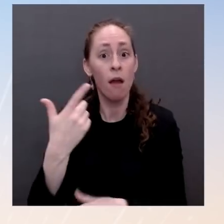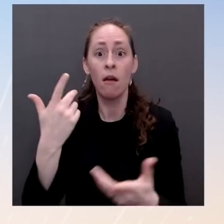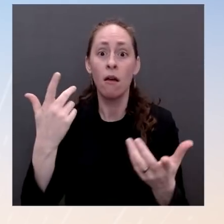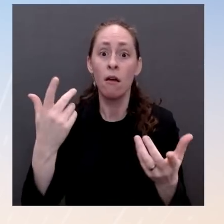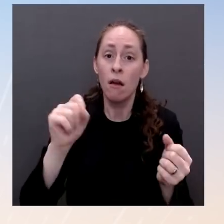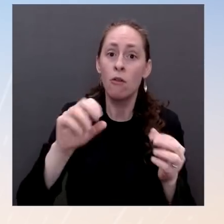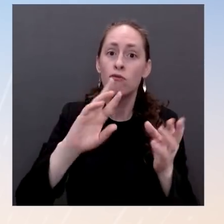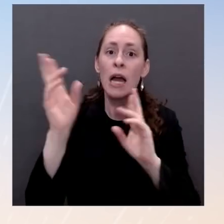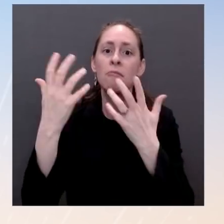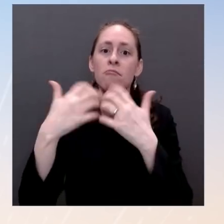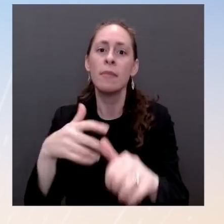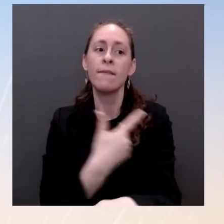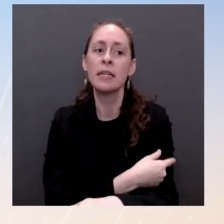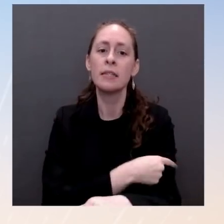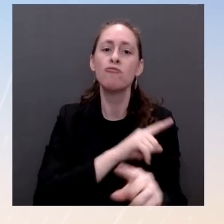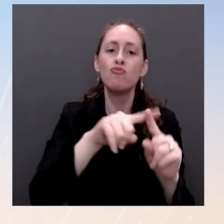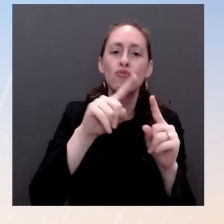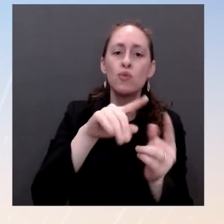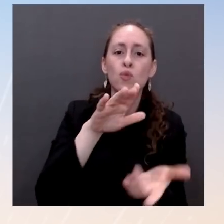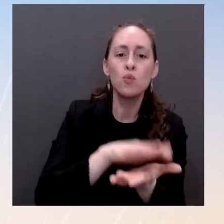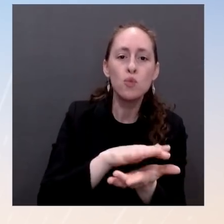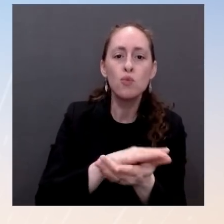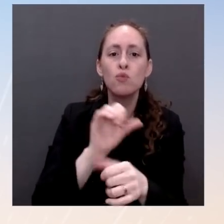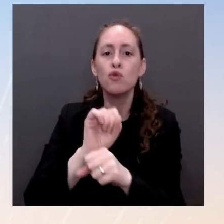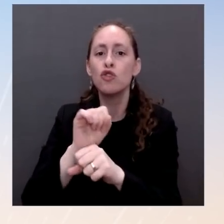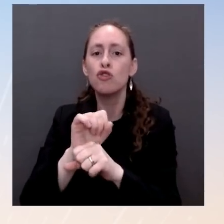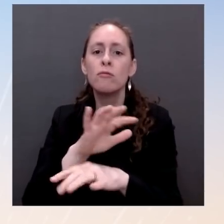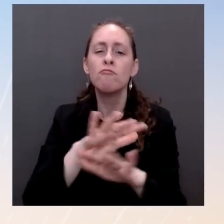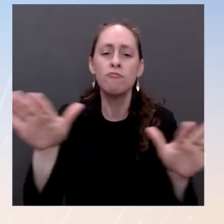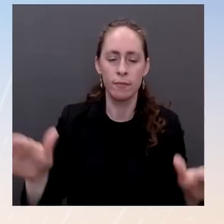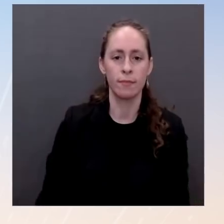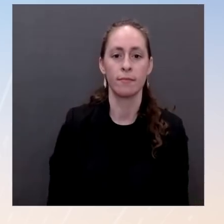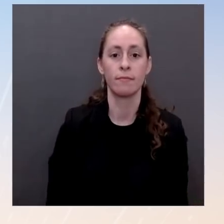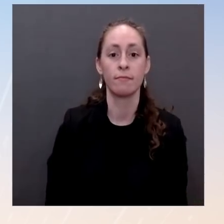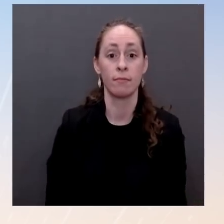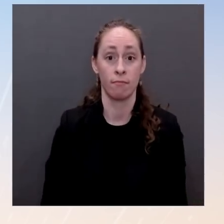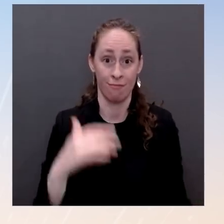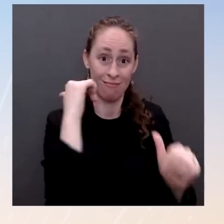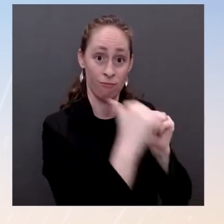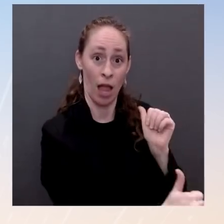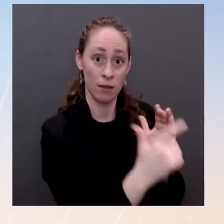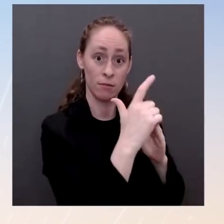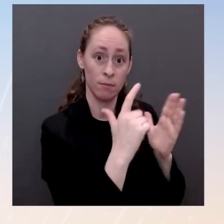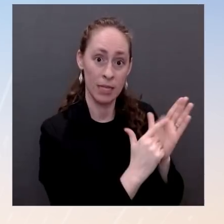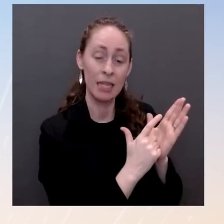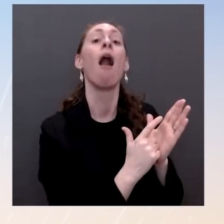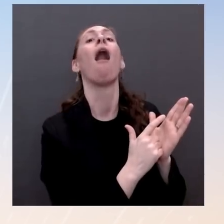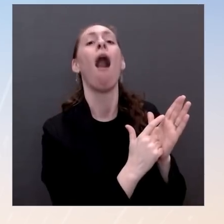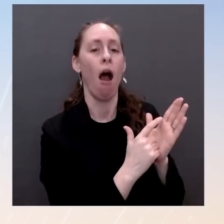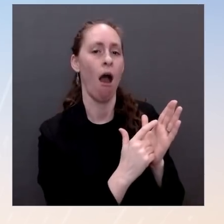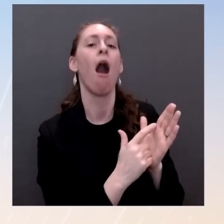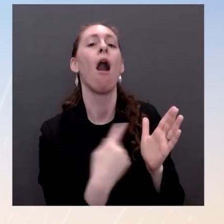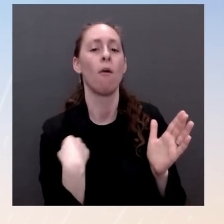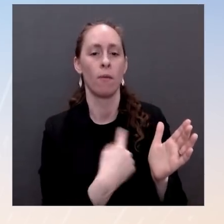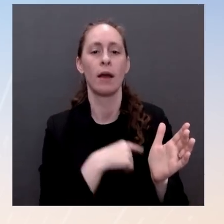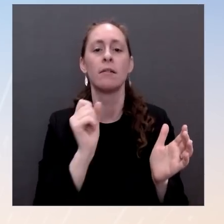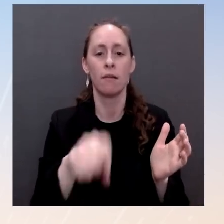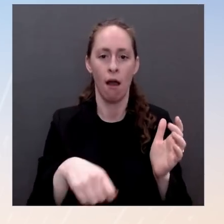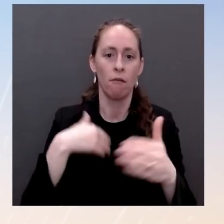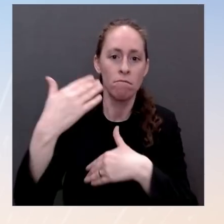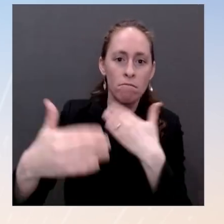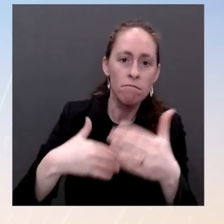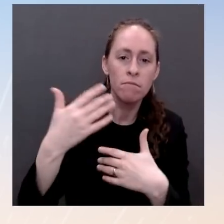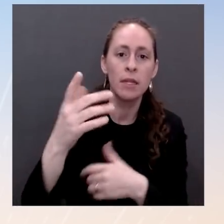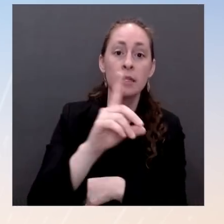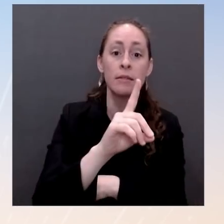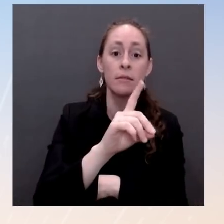have enabled us to respond forcefully to the Delta and Omicron surges. And what we're trying to do now is stay ahead and stay